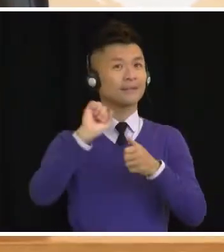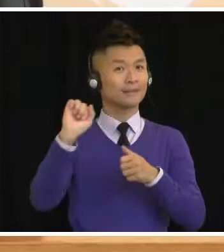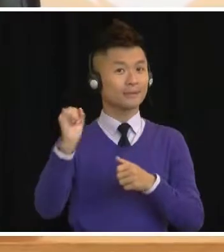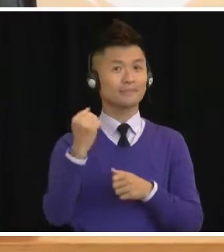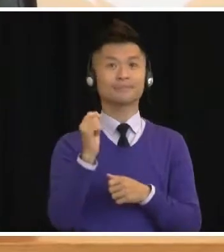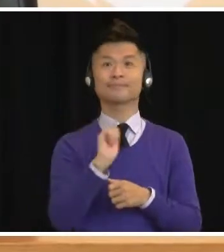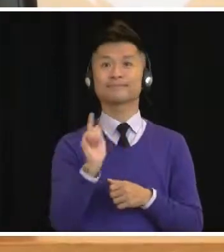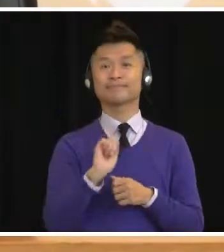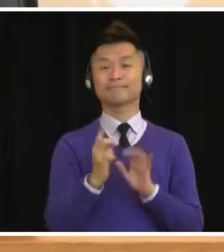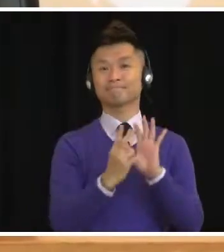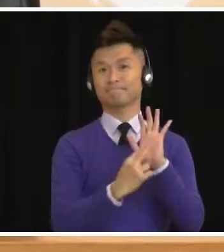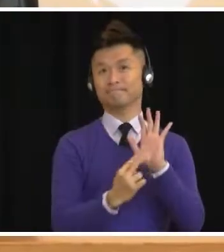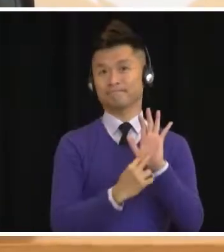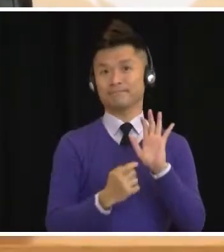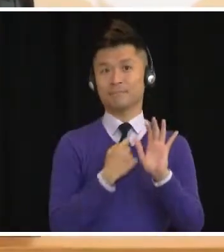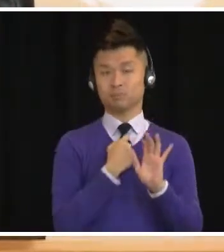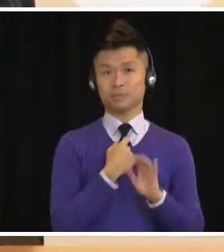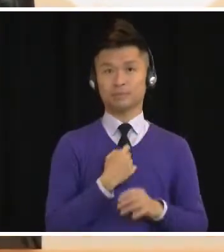Mrs. Karp, you have the floor.